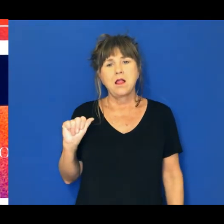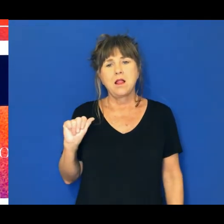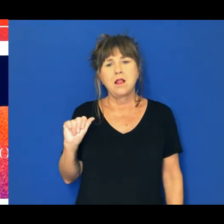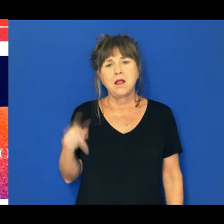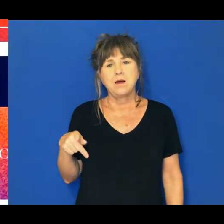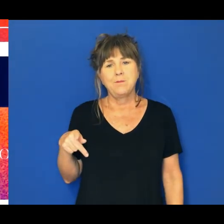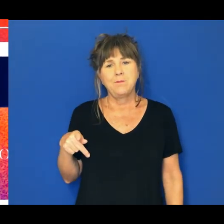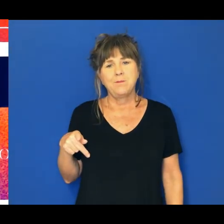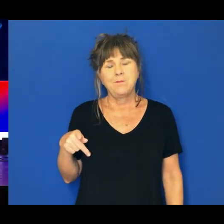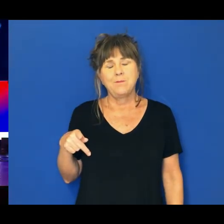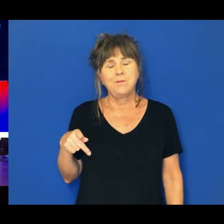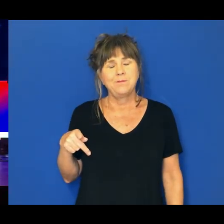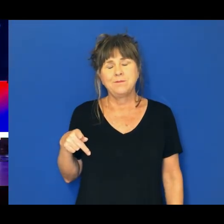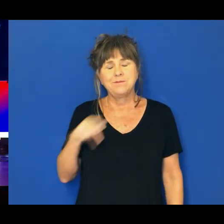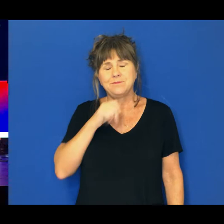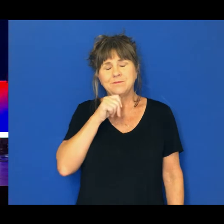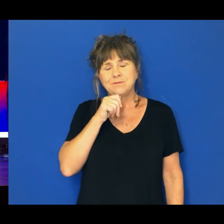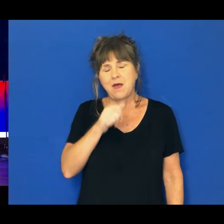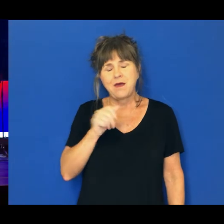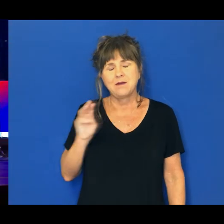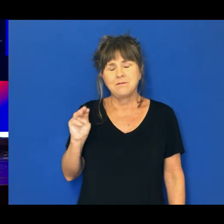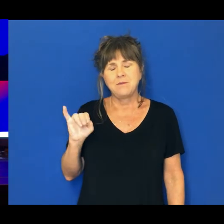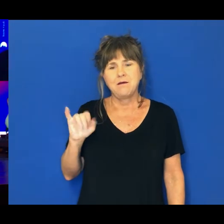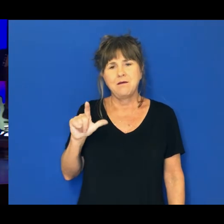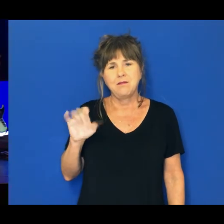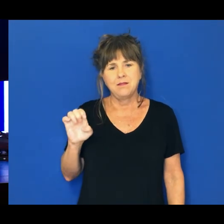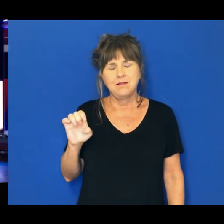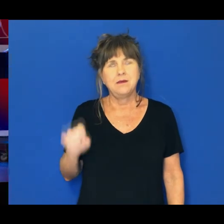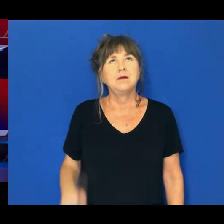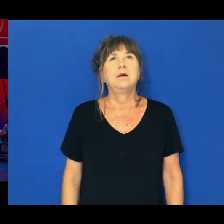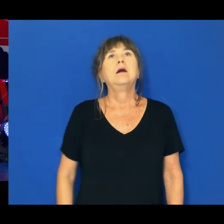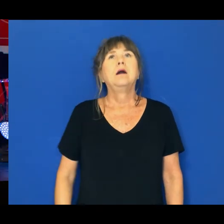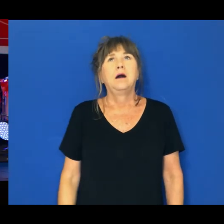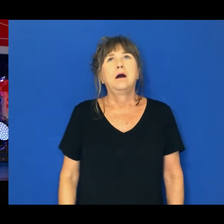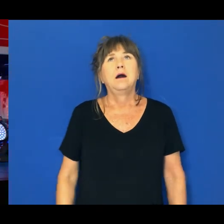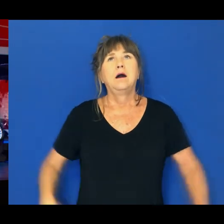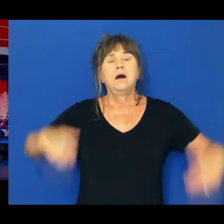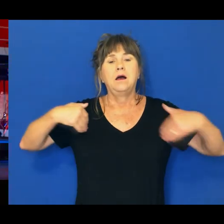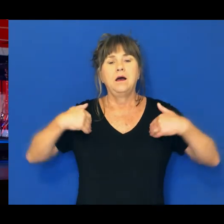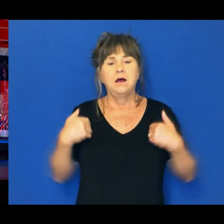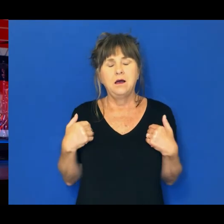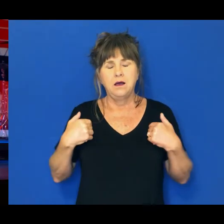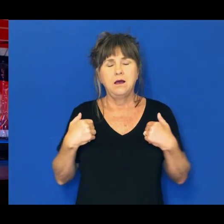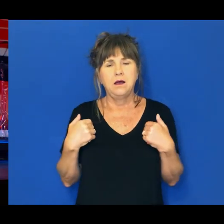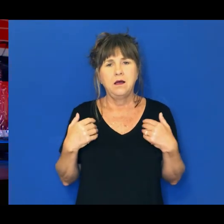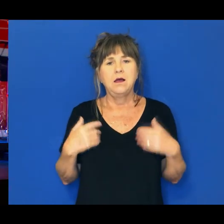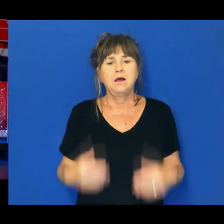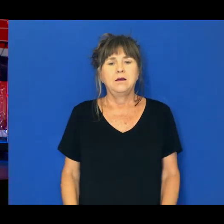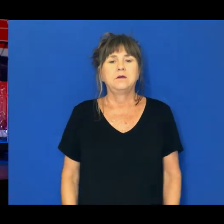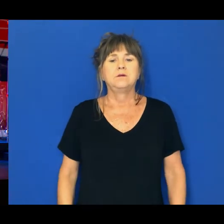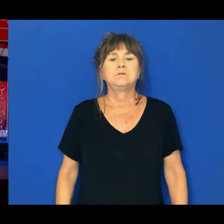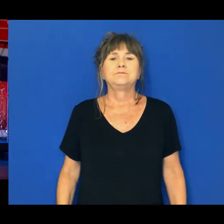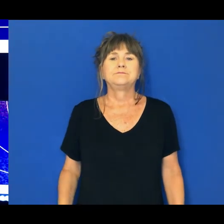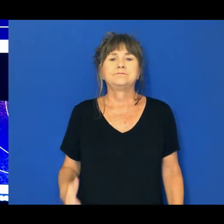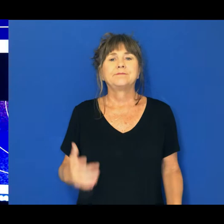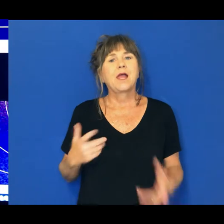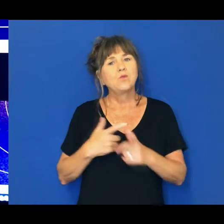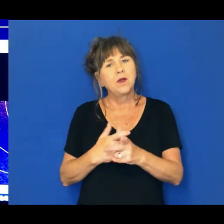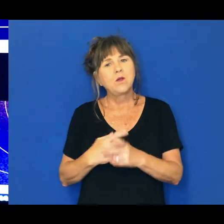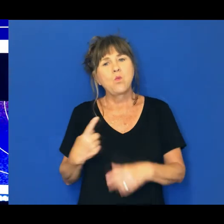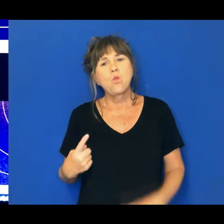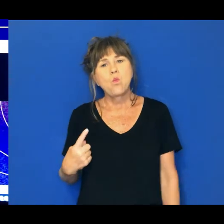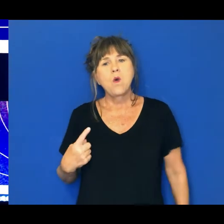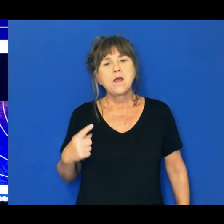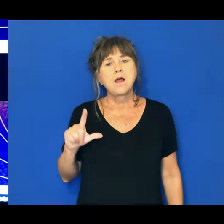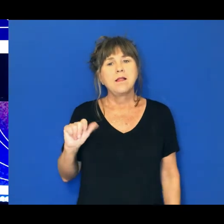I was so tired. I was so tired. I had the house thing and the drop and the boom, boom, boom. I just did a